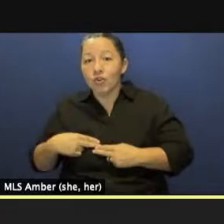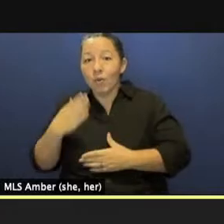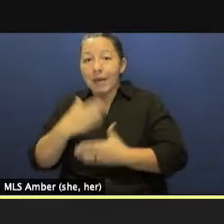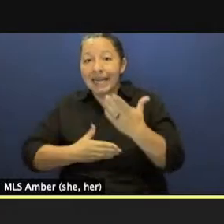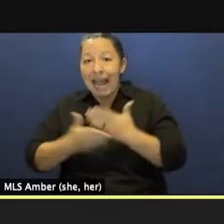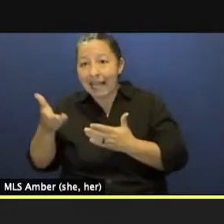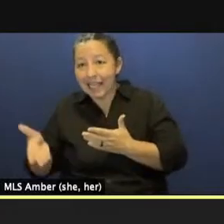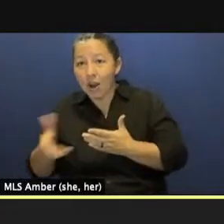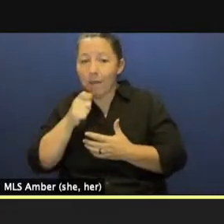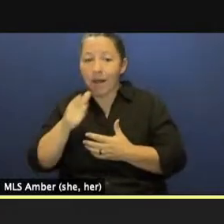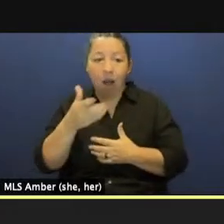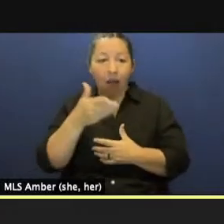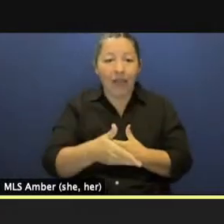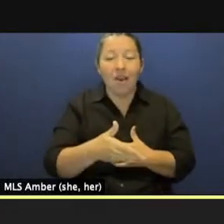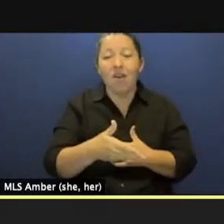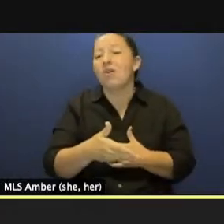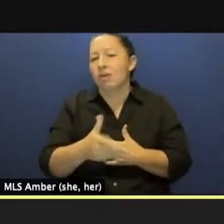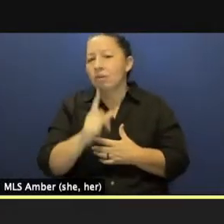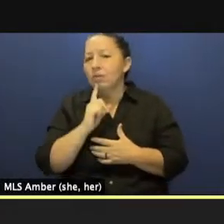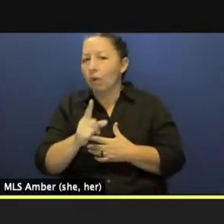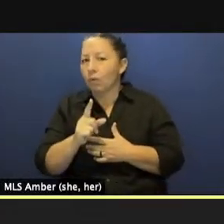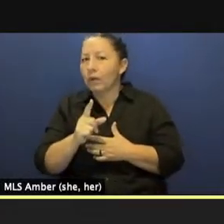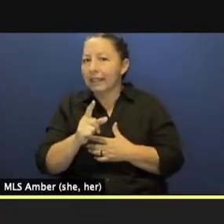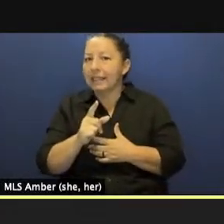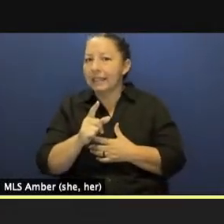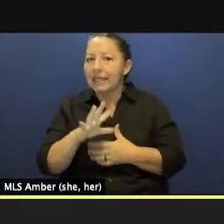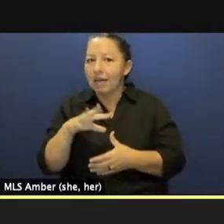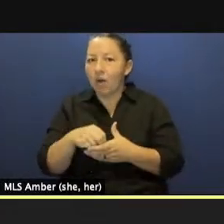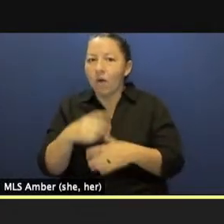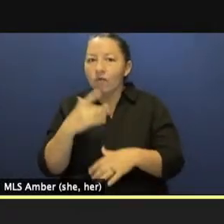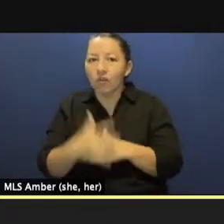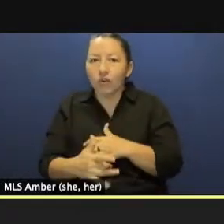serious very early in the flow on